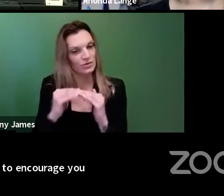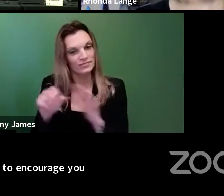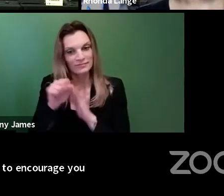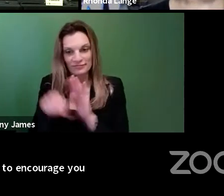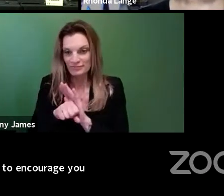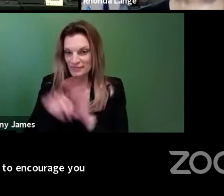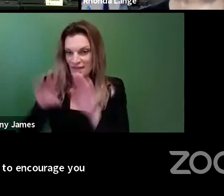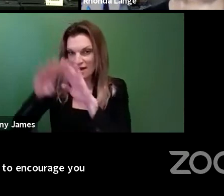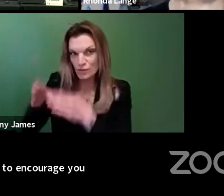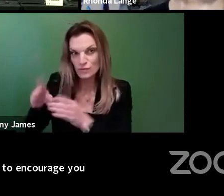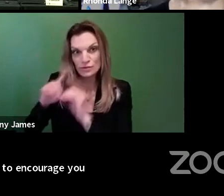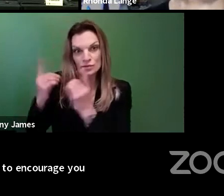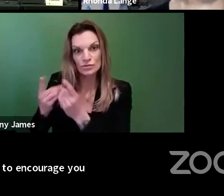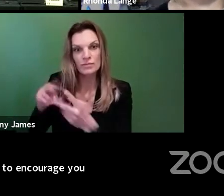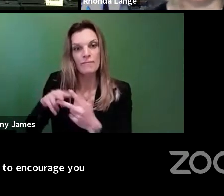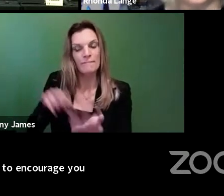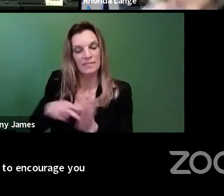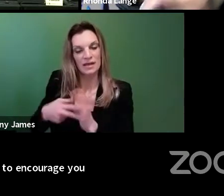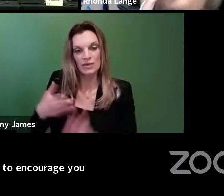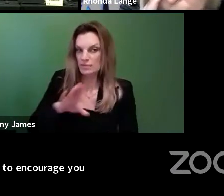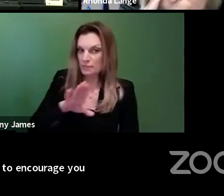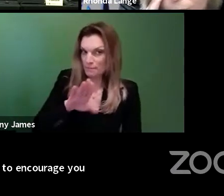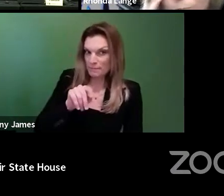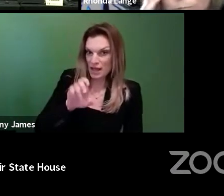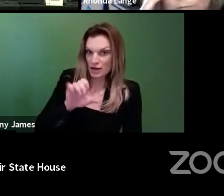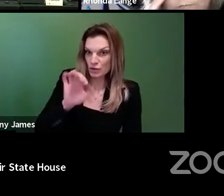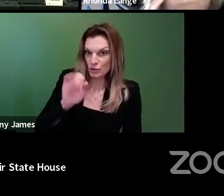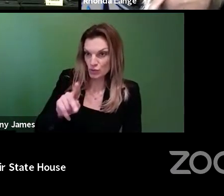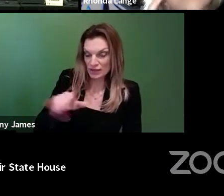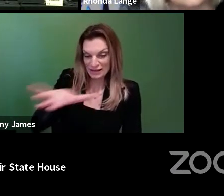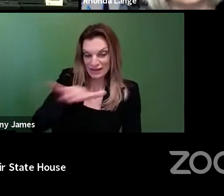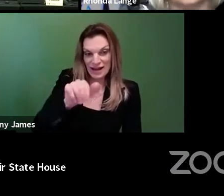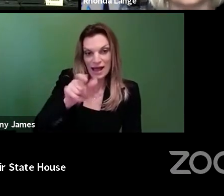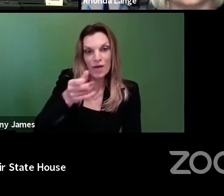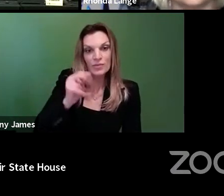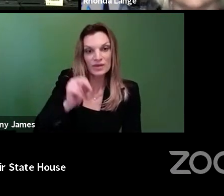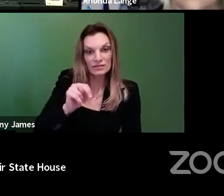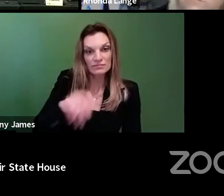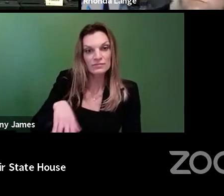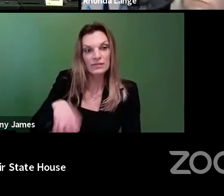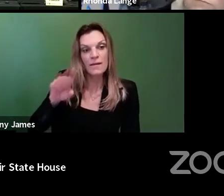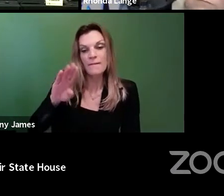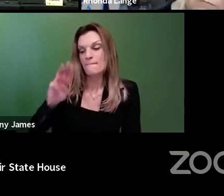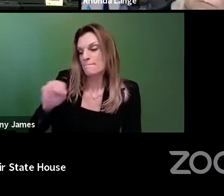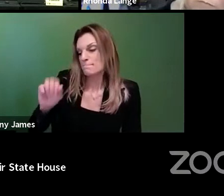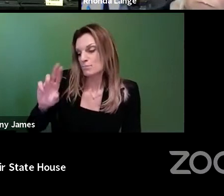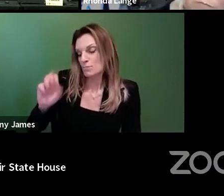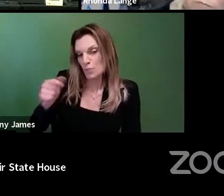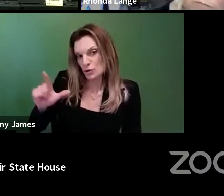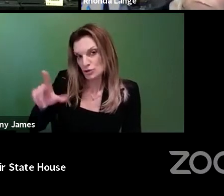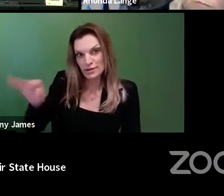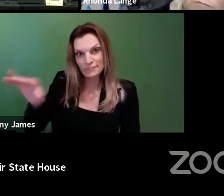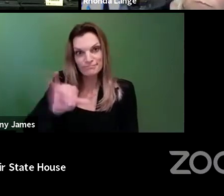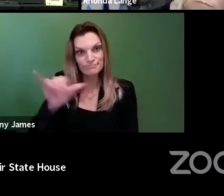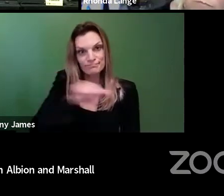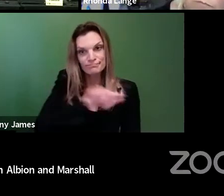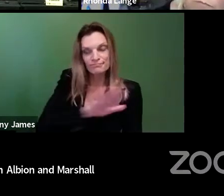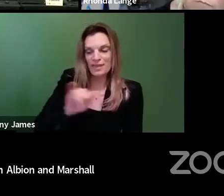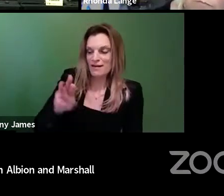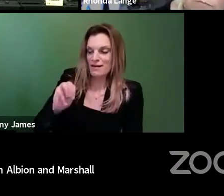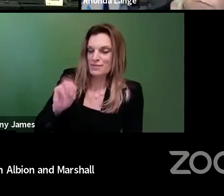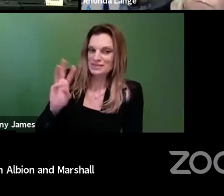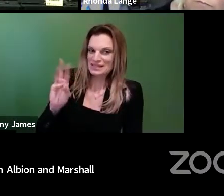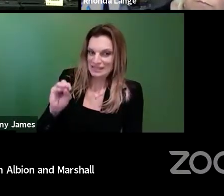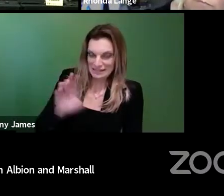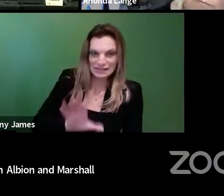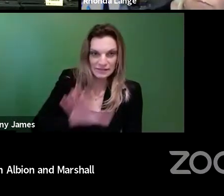which includes both Battle Creek and Albion in one district, and Marshall and the similar communities along M60 in